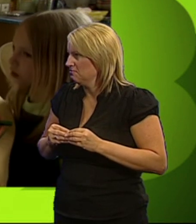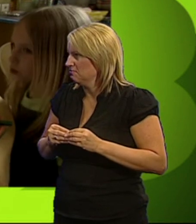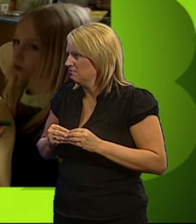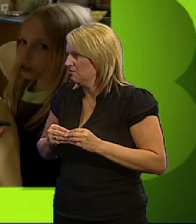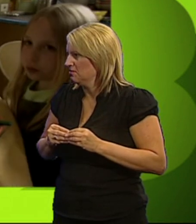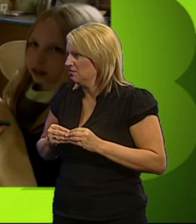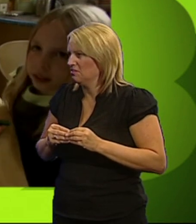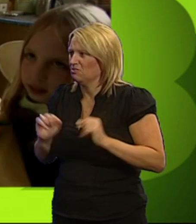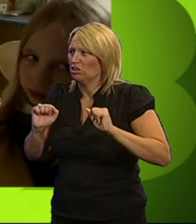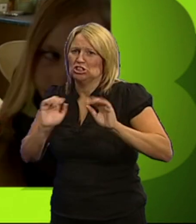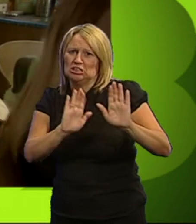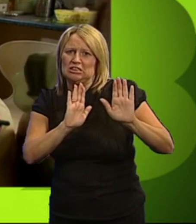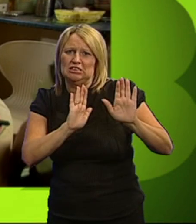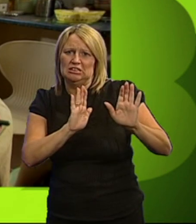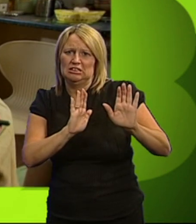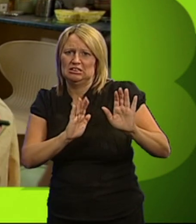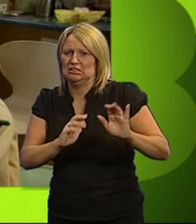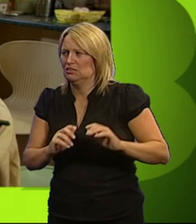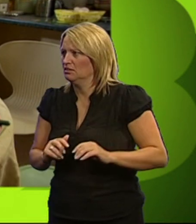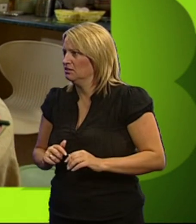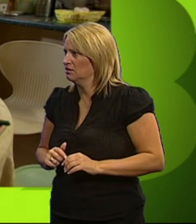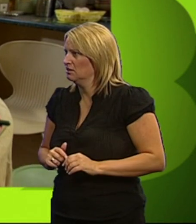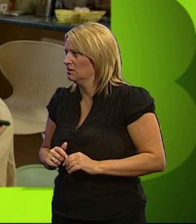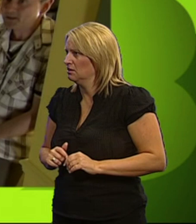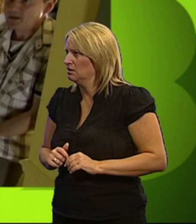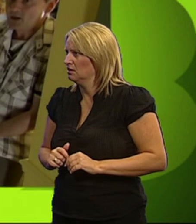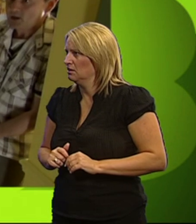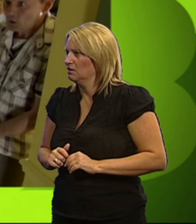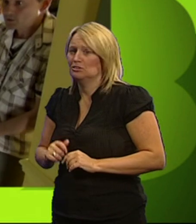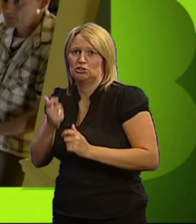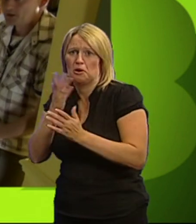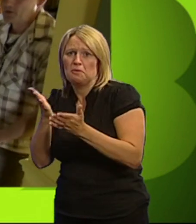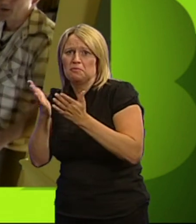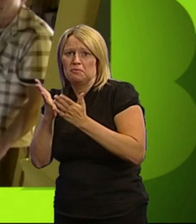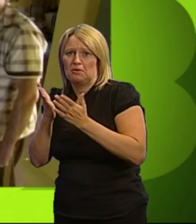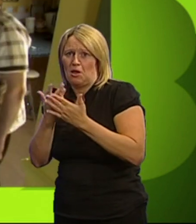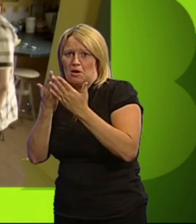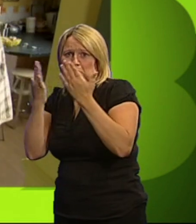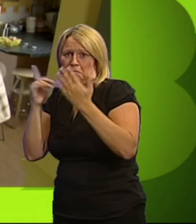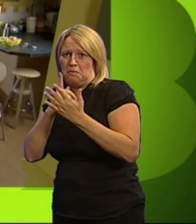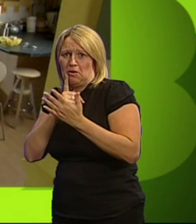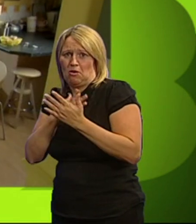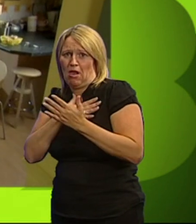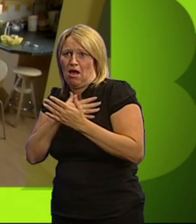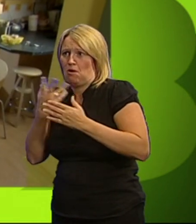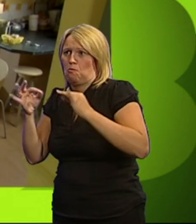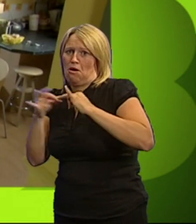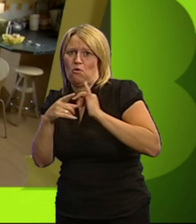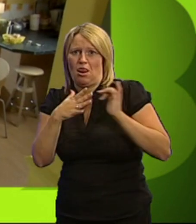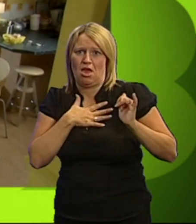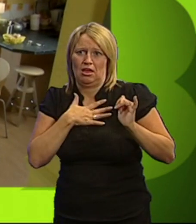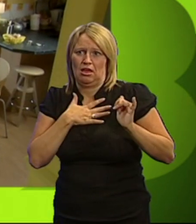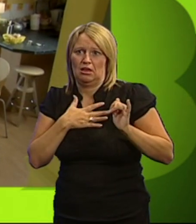Oh, don't all rush at once. Chin up, Magda. There are lots of people who give their right arm to marry you.